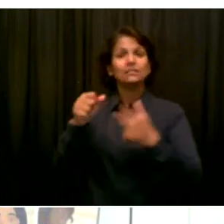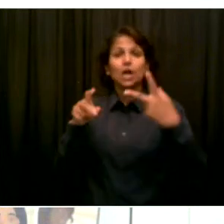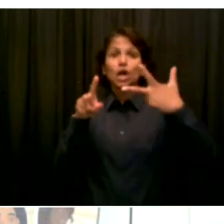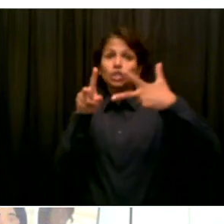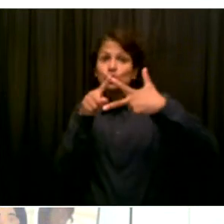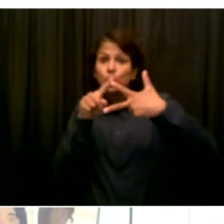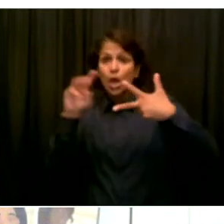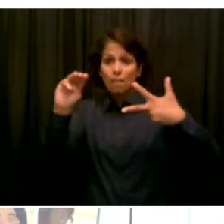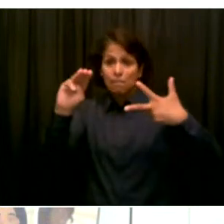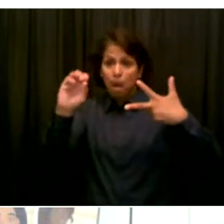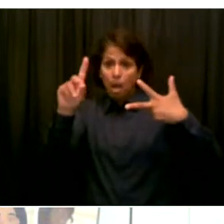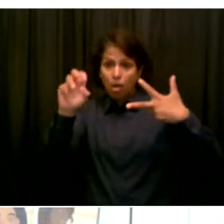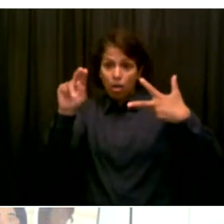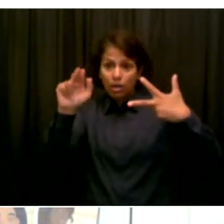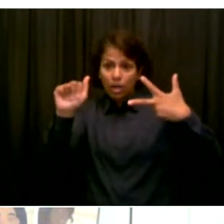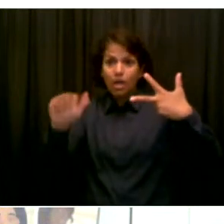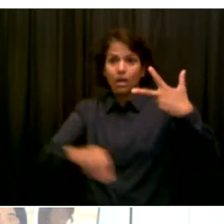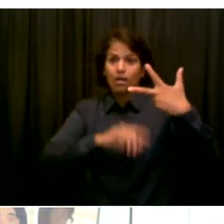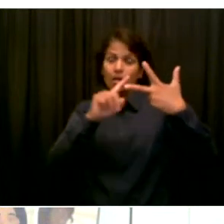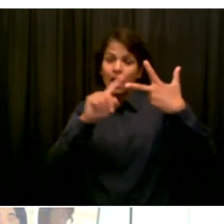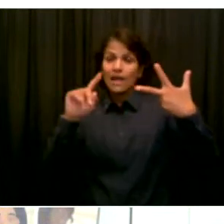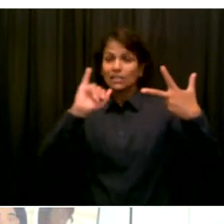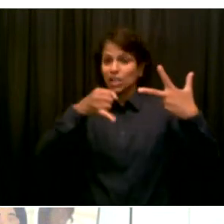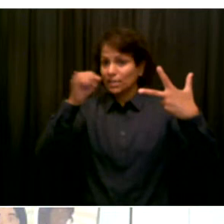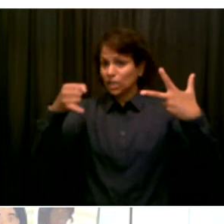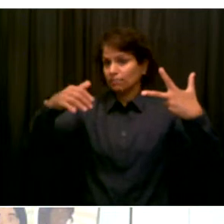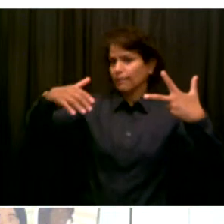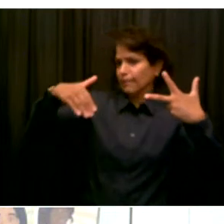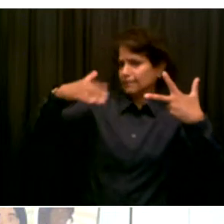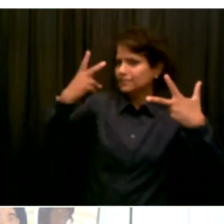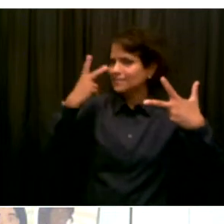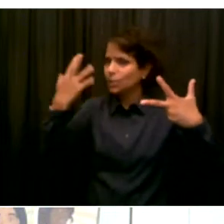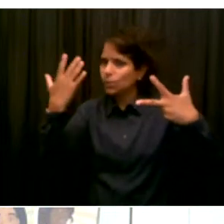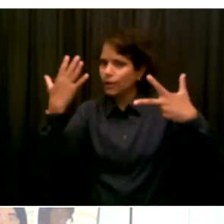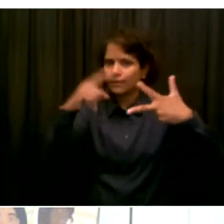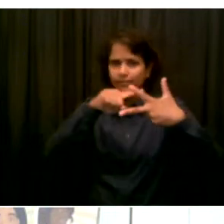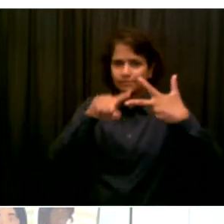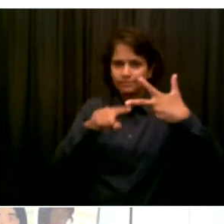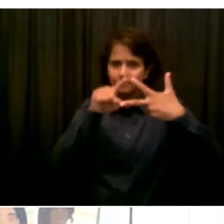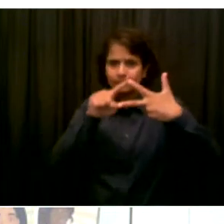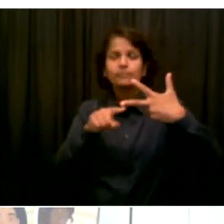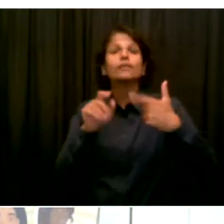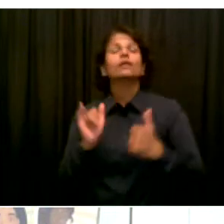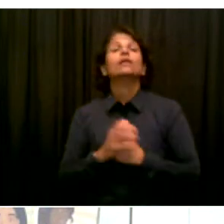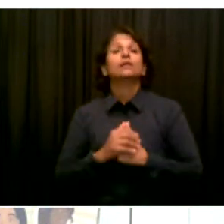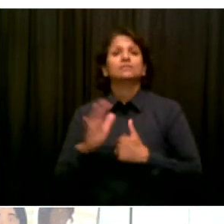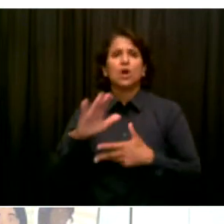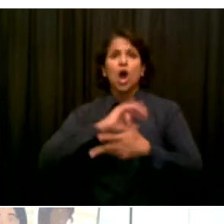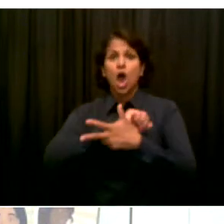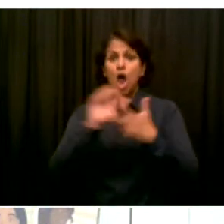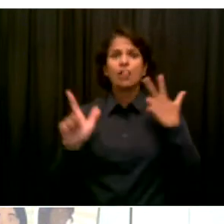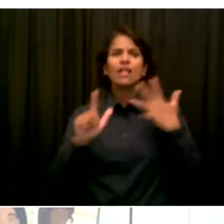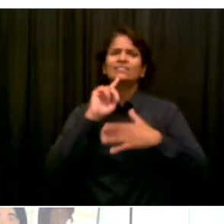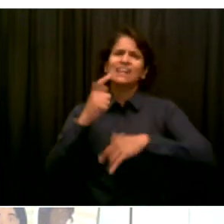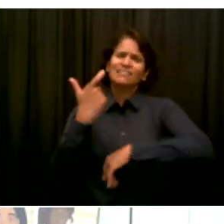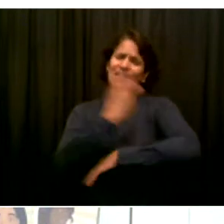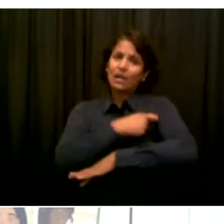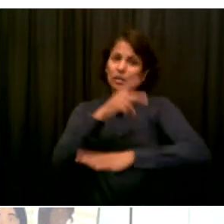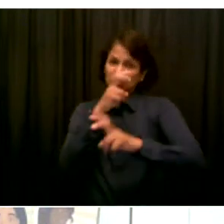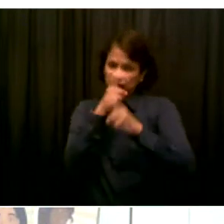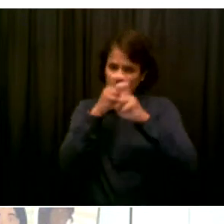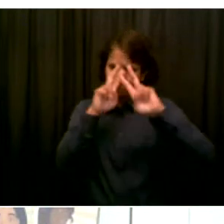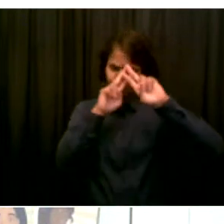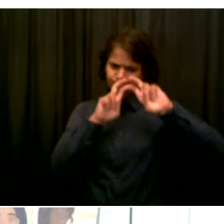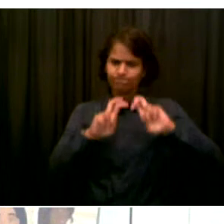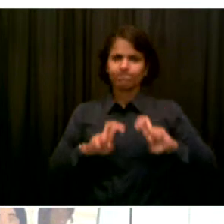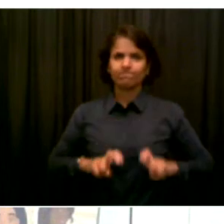to ensure both safety and effectiveness. The next steps are for independent scientific committees of the FDA